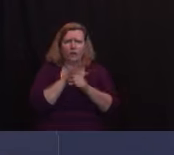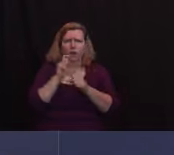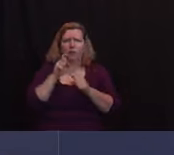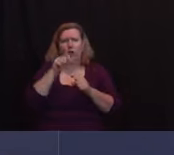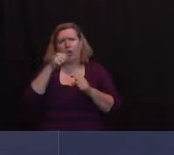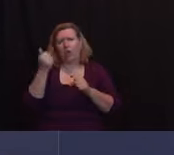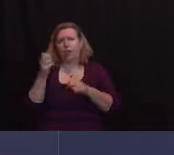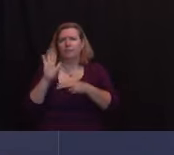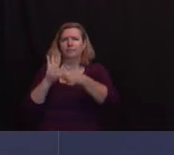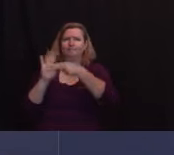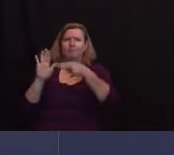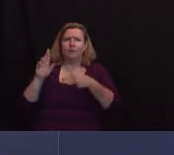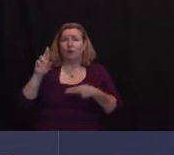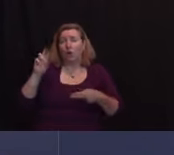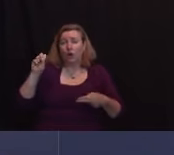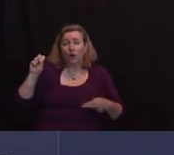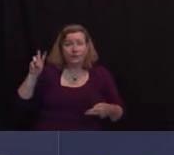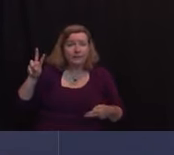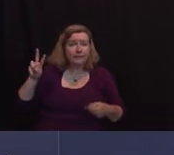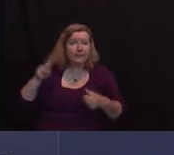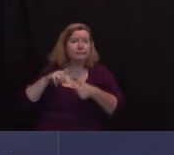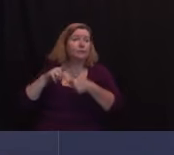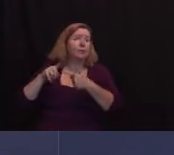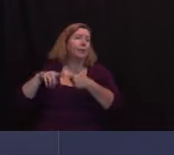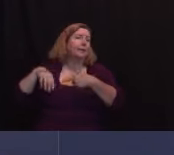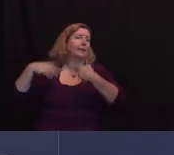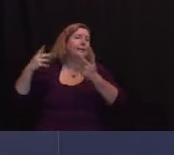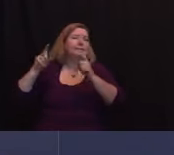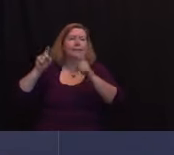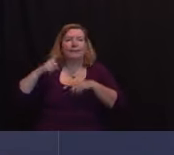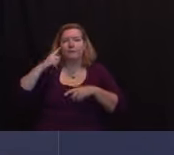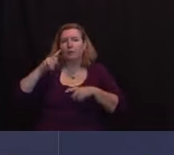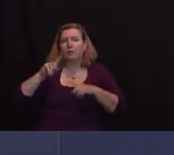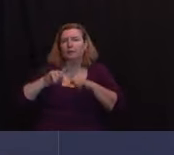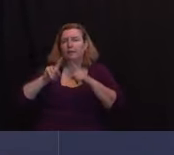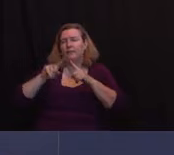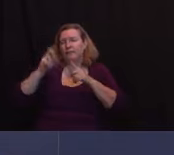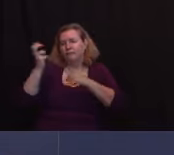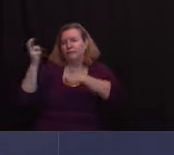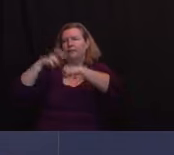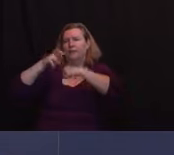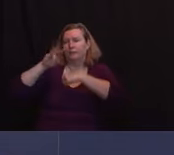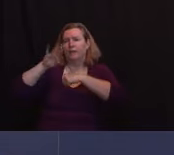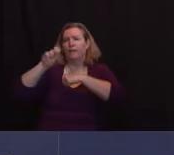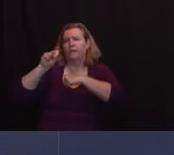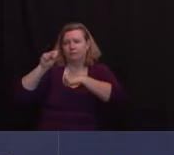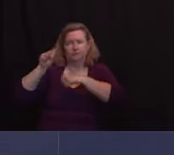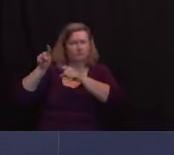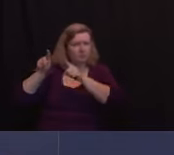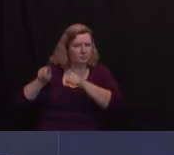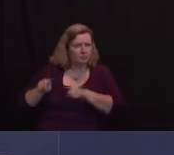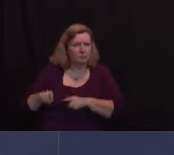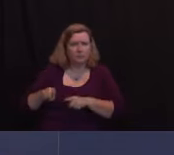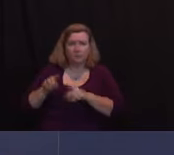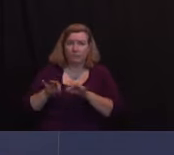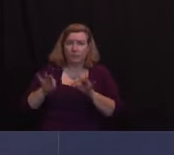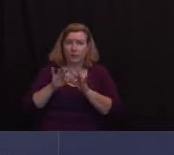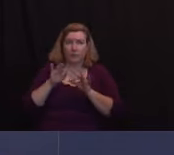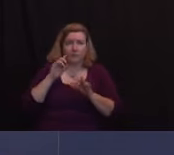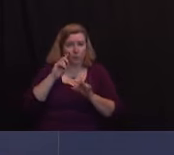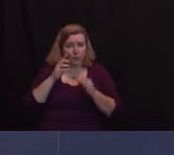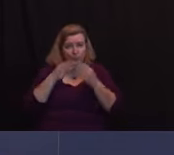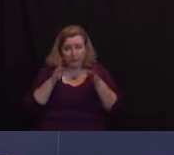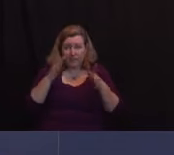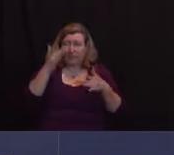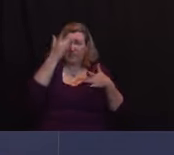respiratory syncytial virus, or do testing for other viruses. And very importantly for the public is, if you're sick and you've